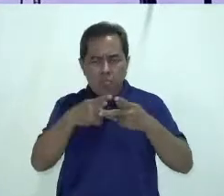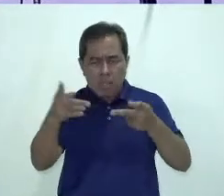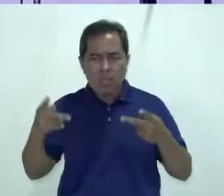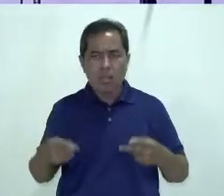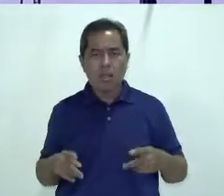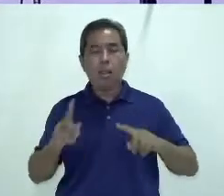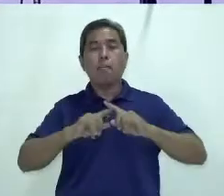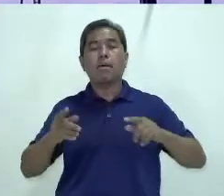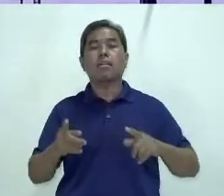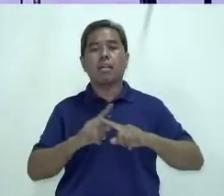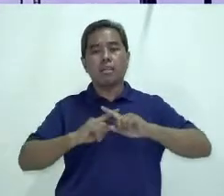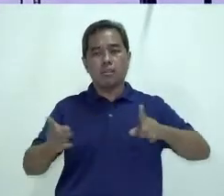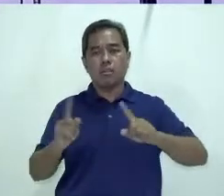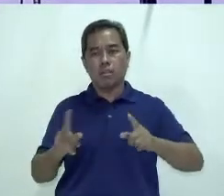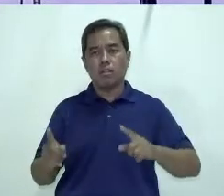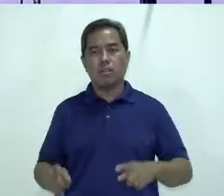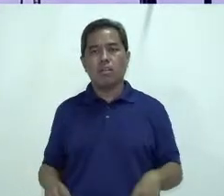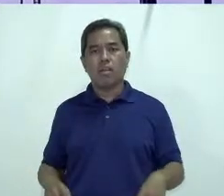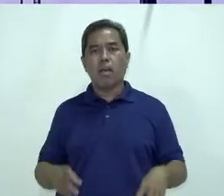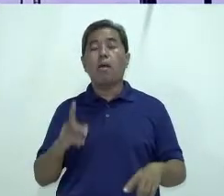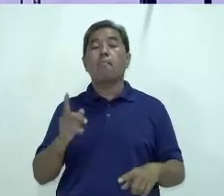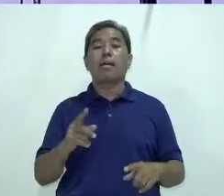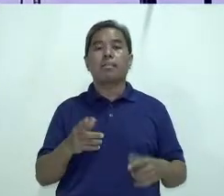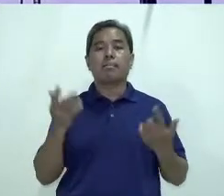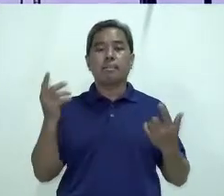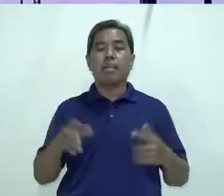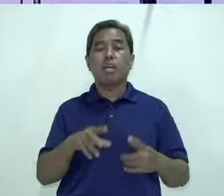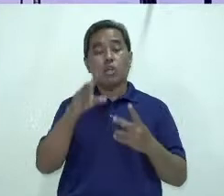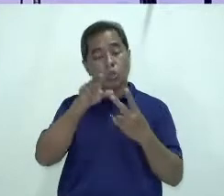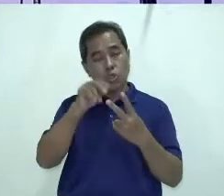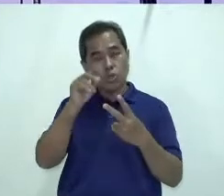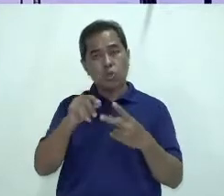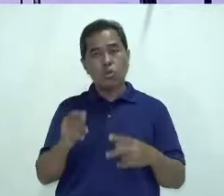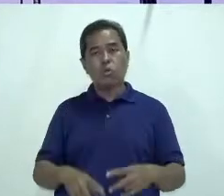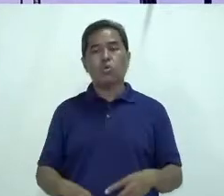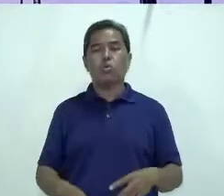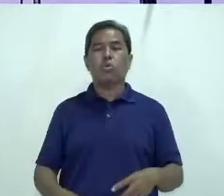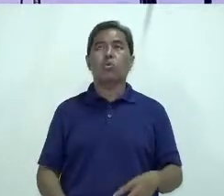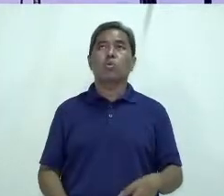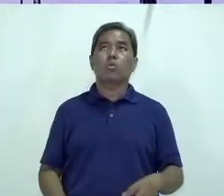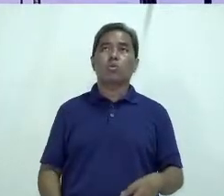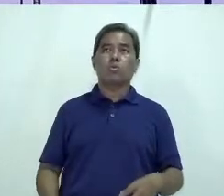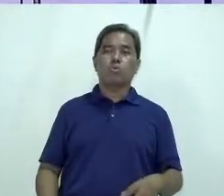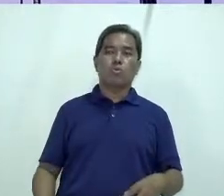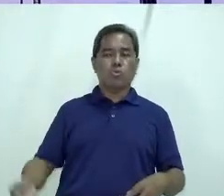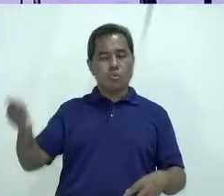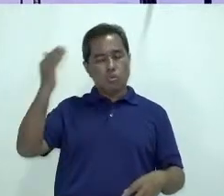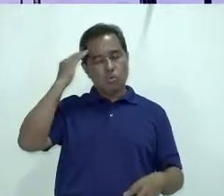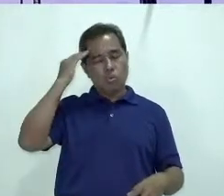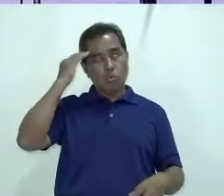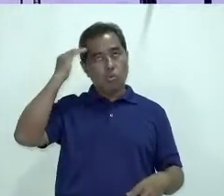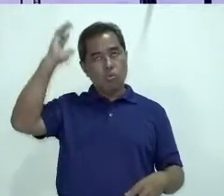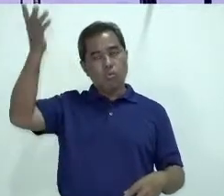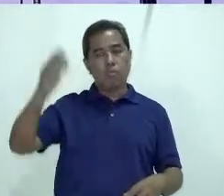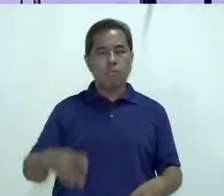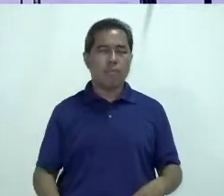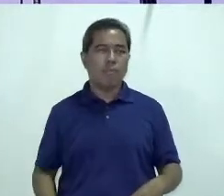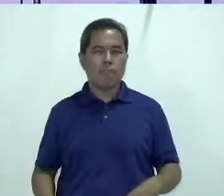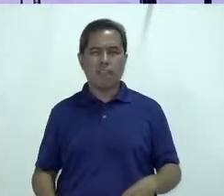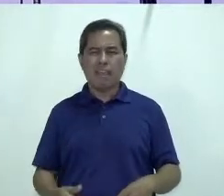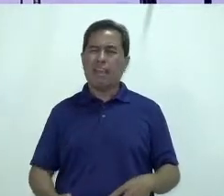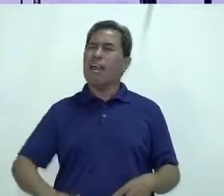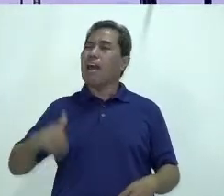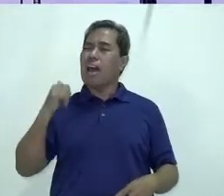But the difference was, they chose to acknowledge Him. There were other prisoners that they were there as